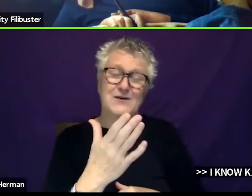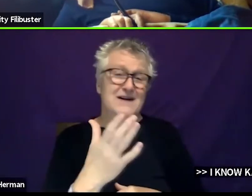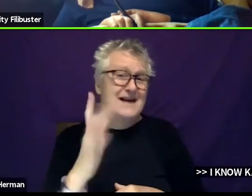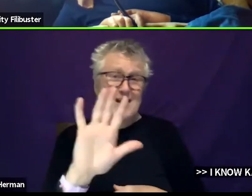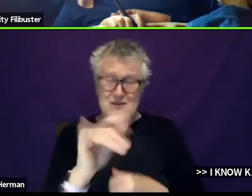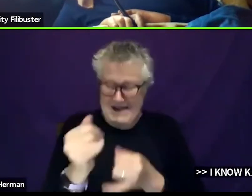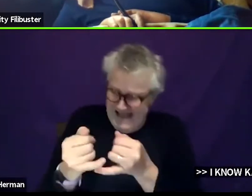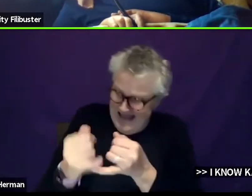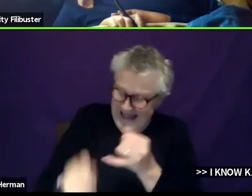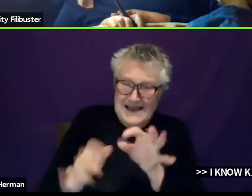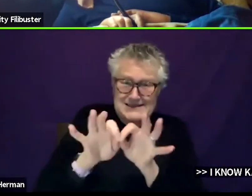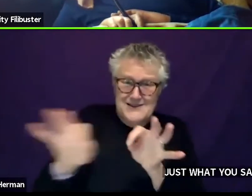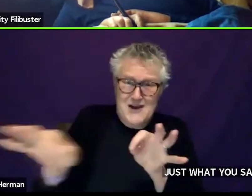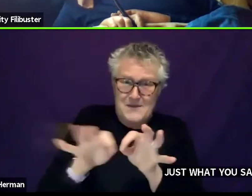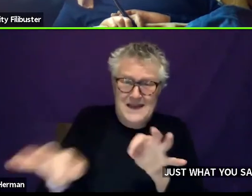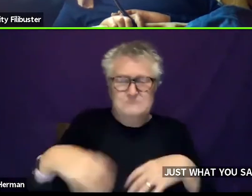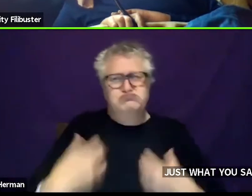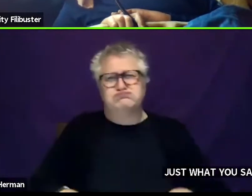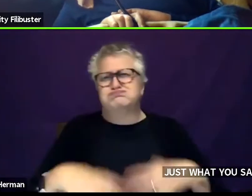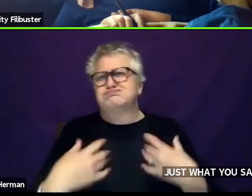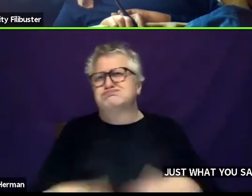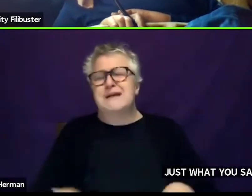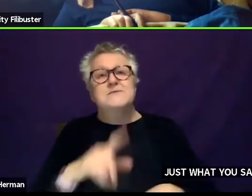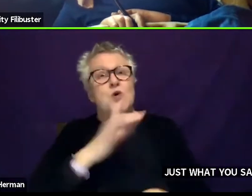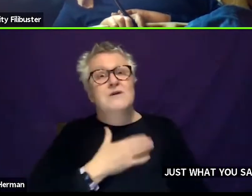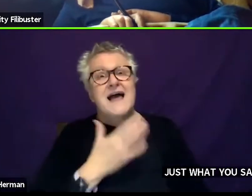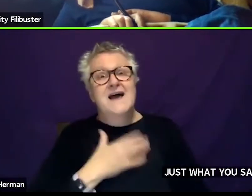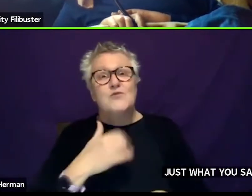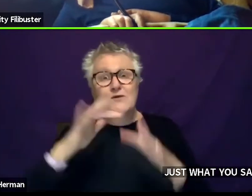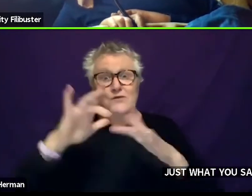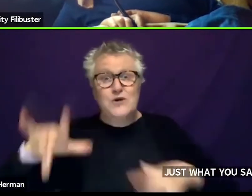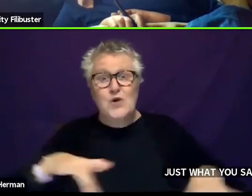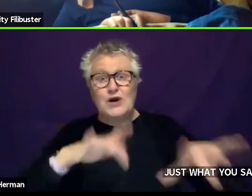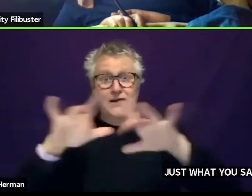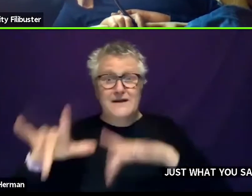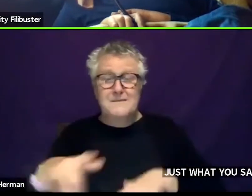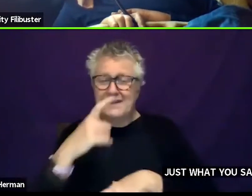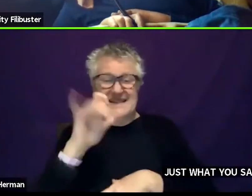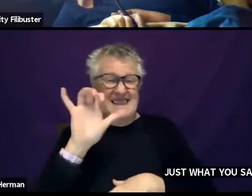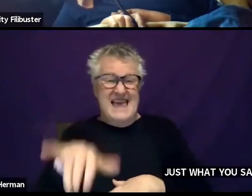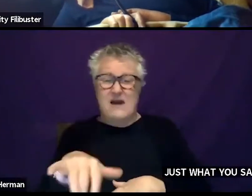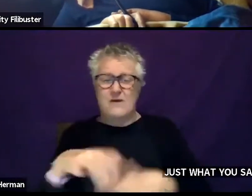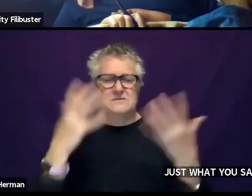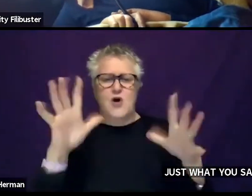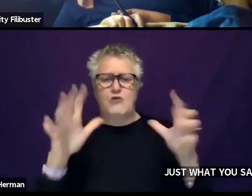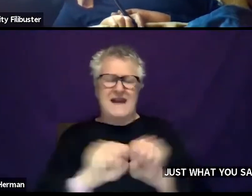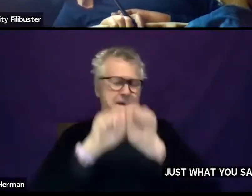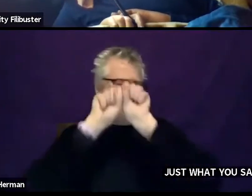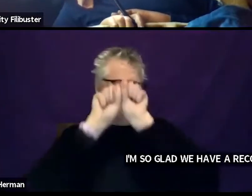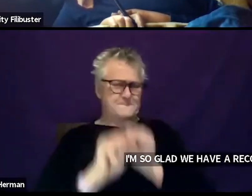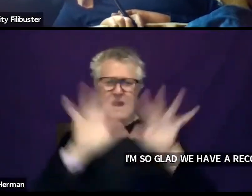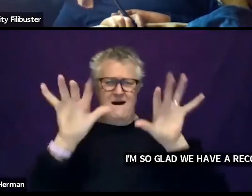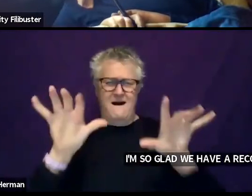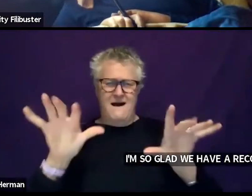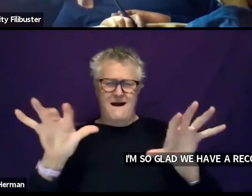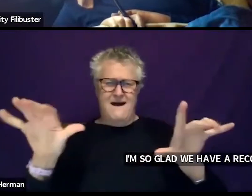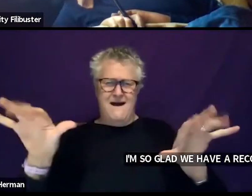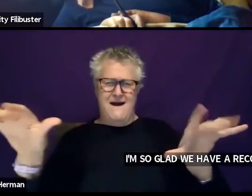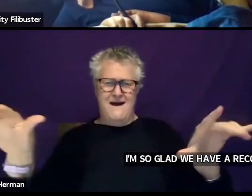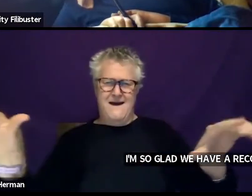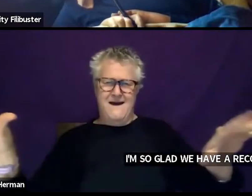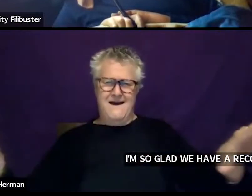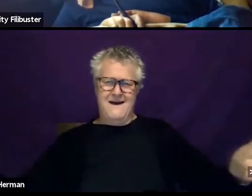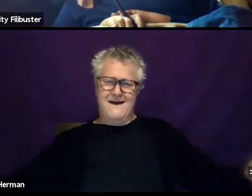I'm so glad we have a recording, because that one is viral, Amy. Yep. So thank you.